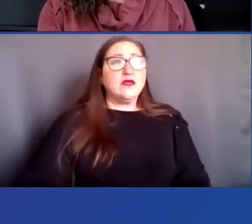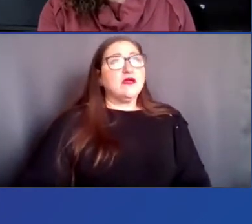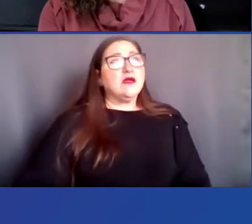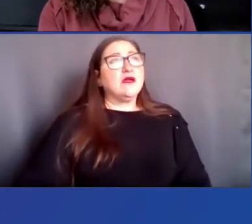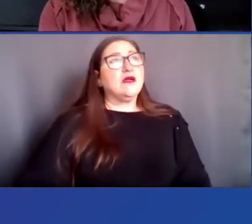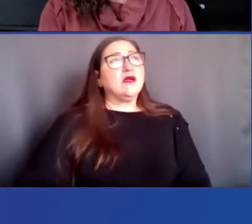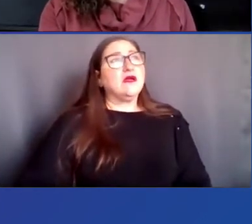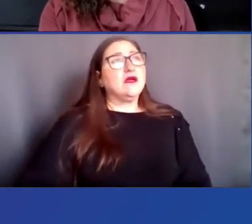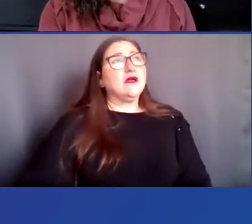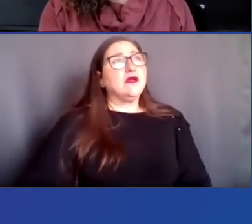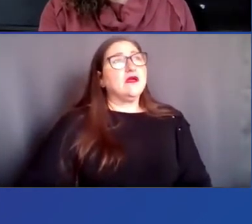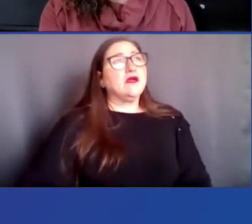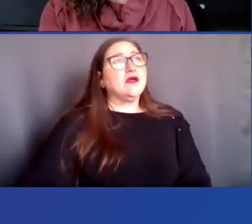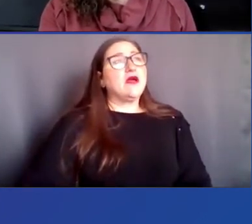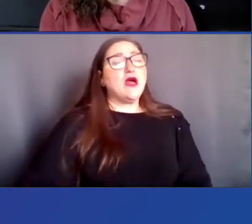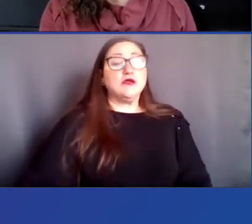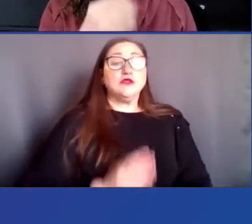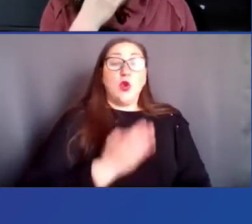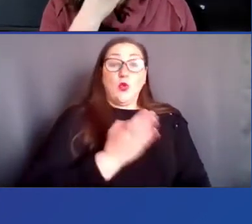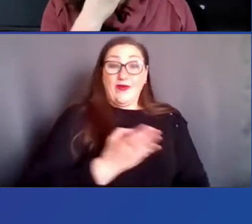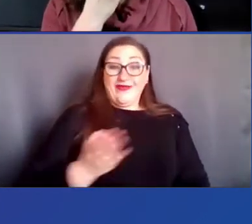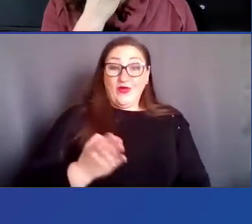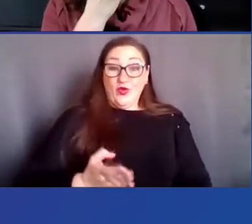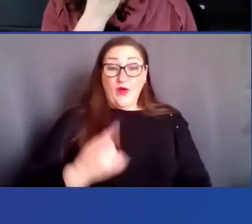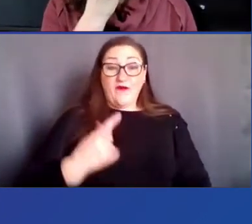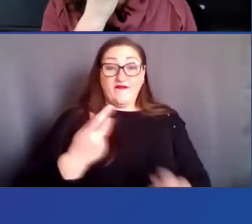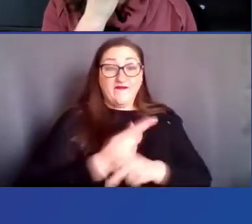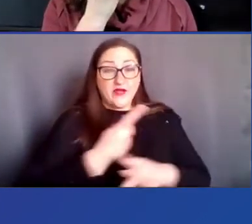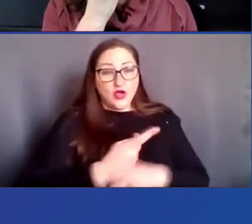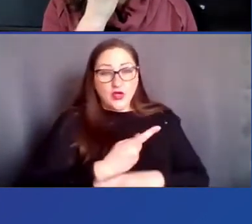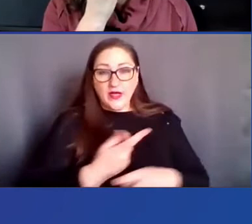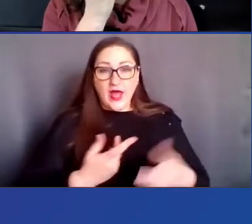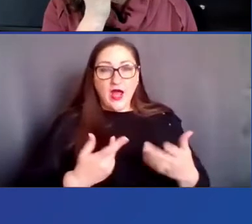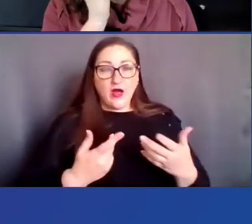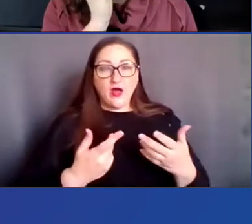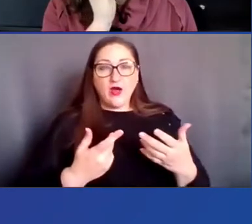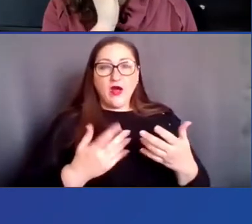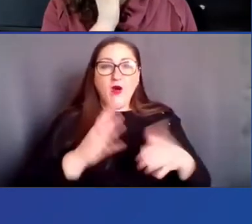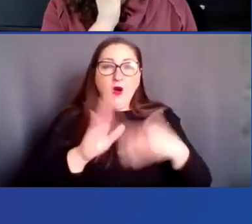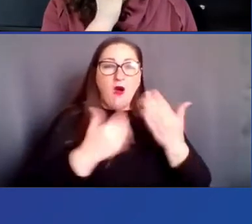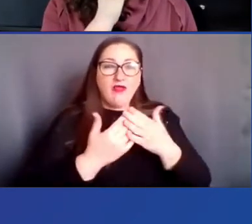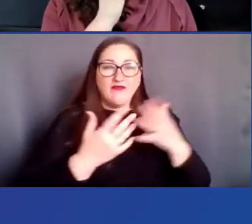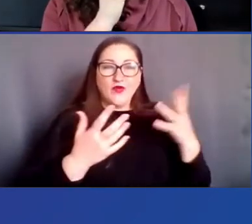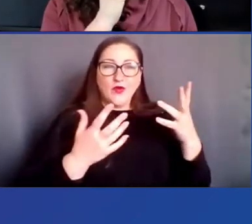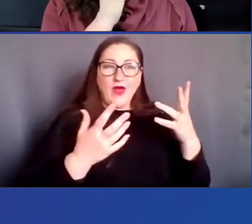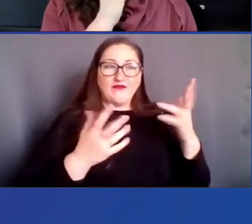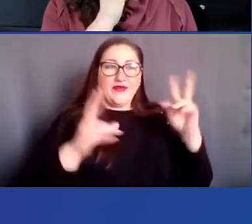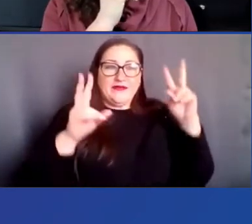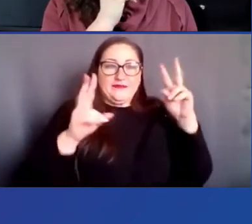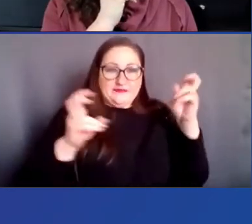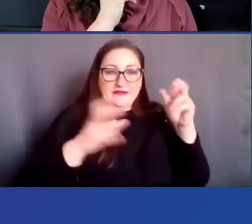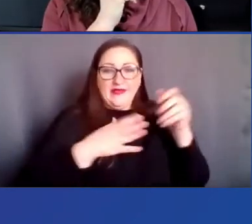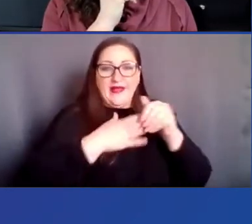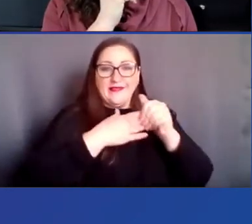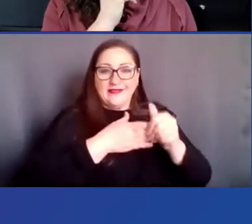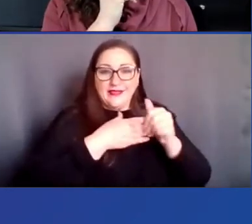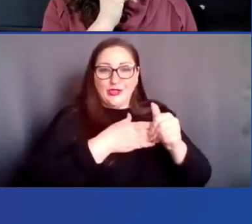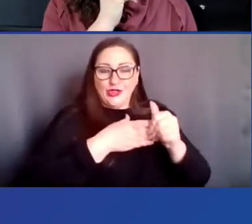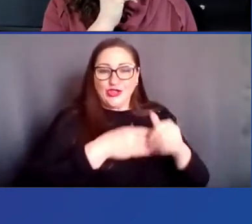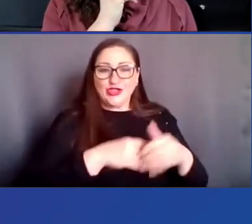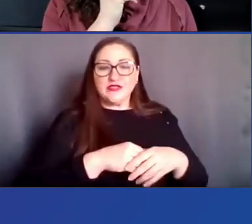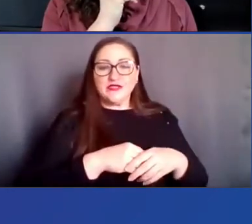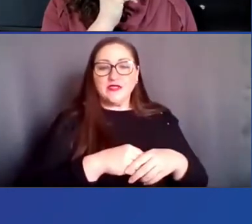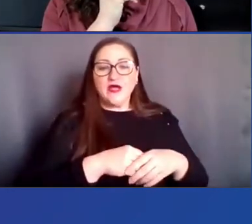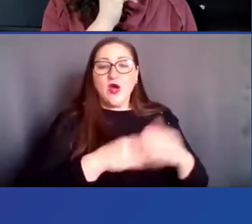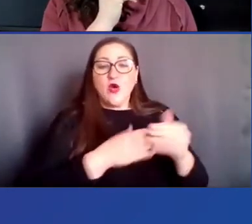in relationship to, leadership that you've been under. I think that probably, you know, that's a one way to think of it,